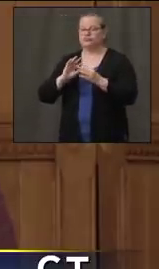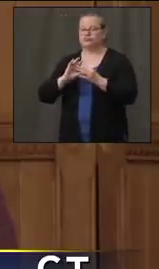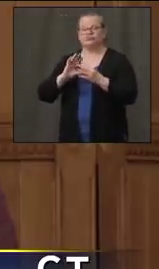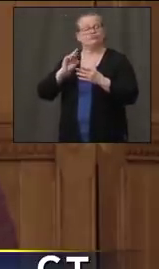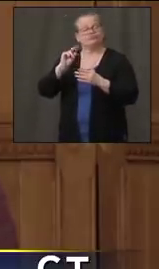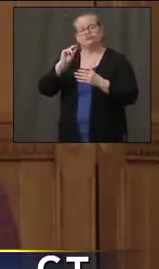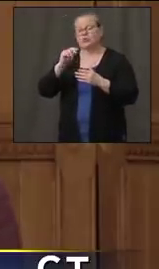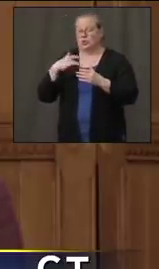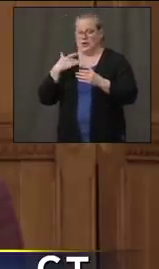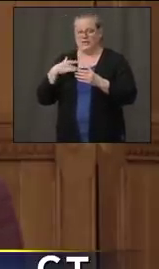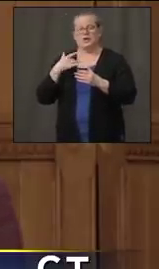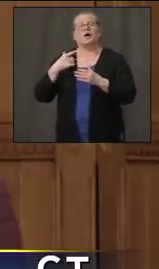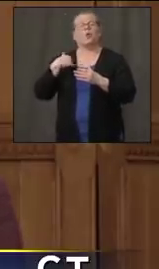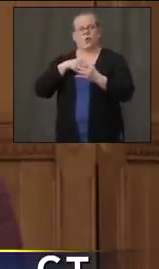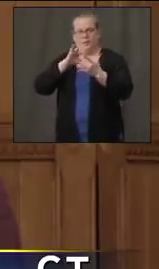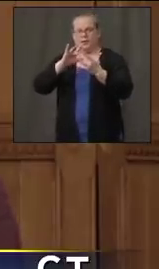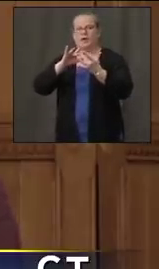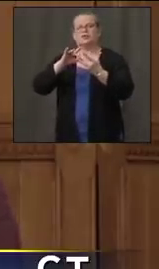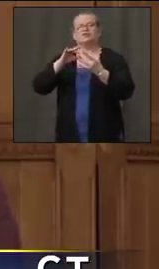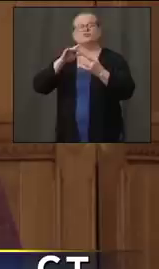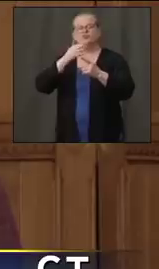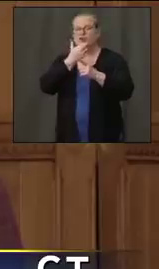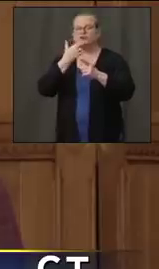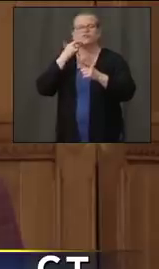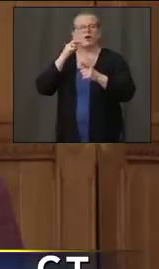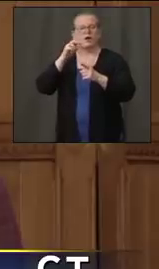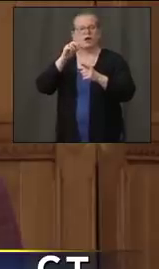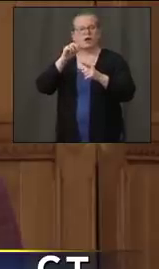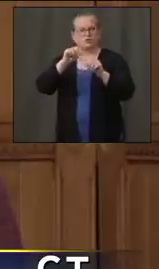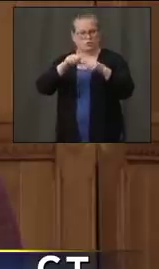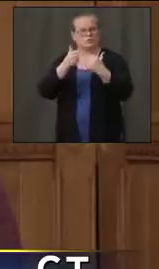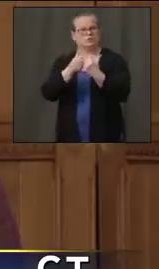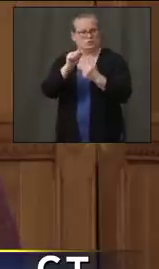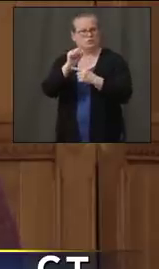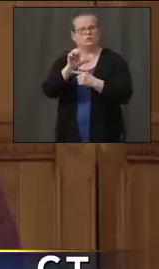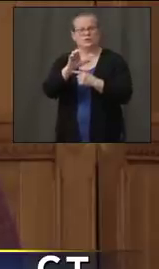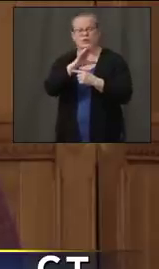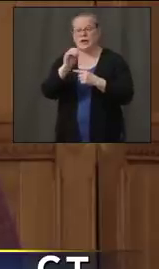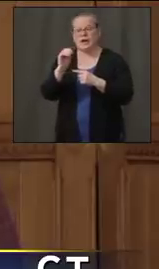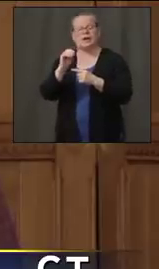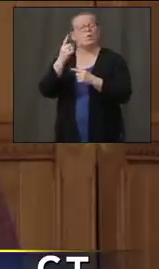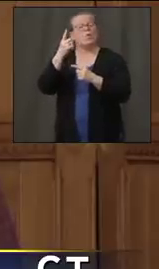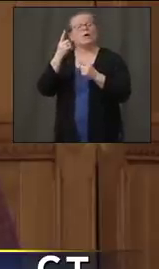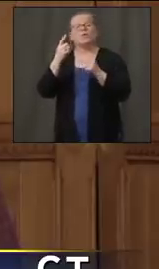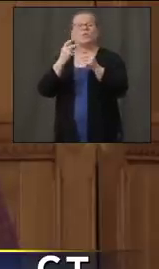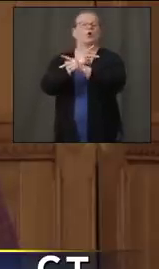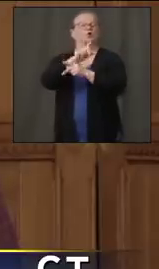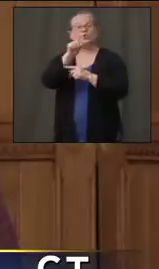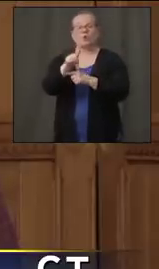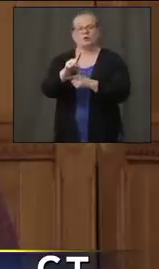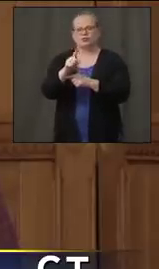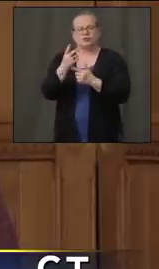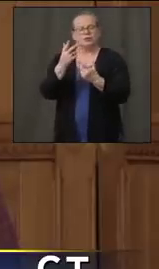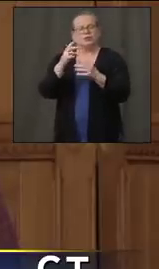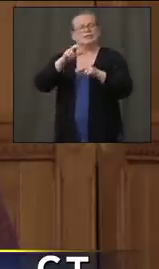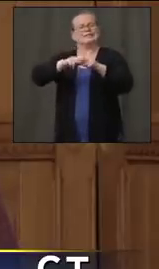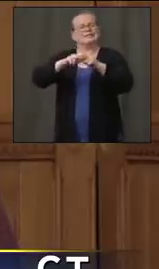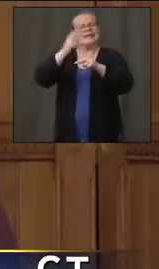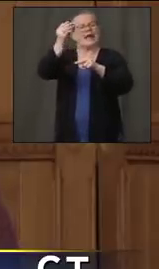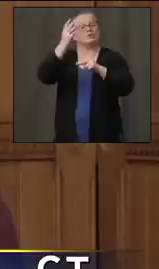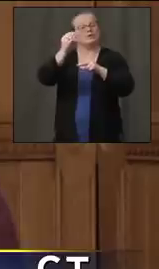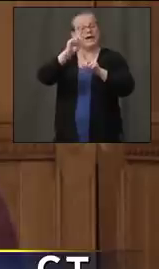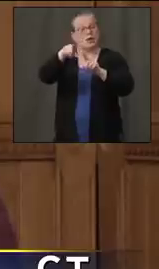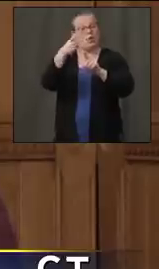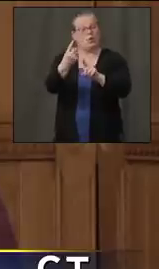out. I think one of the questions which has come up more is, outdoor seating only, which is what's possible on May 20th in no bar